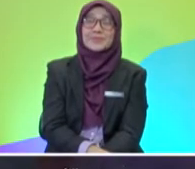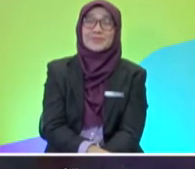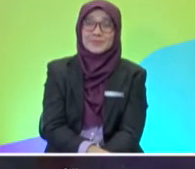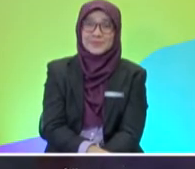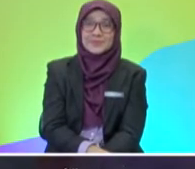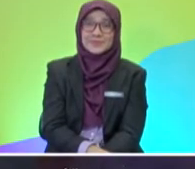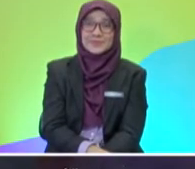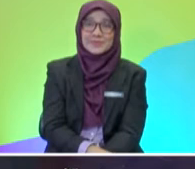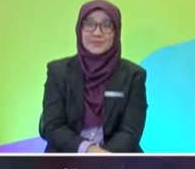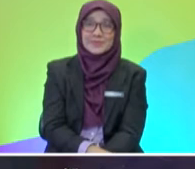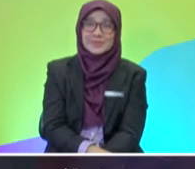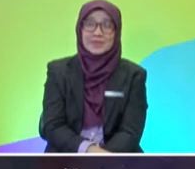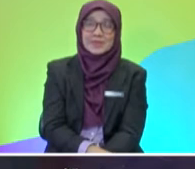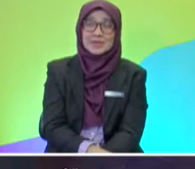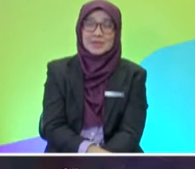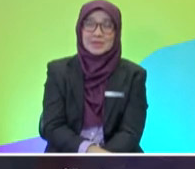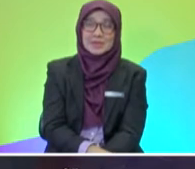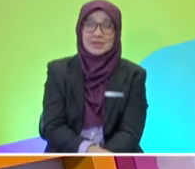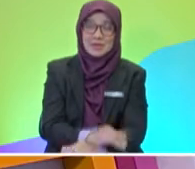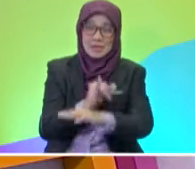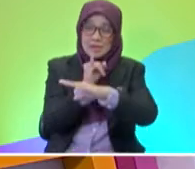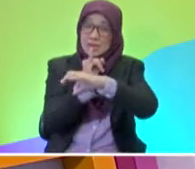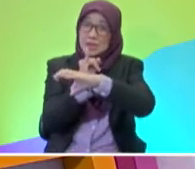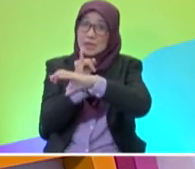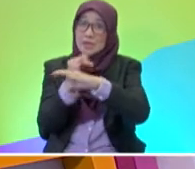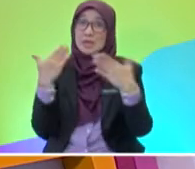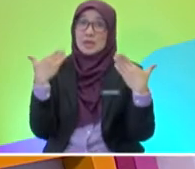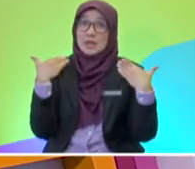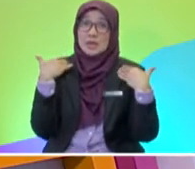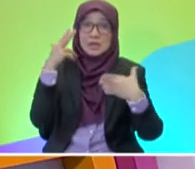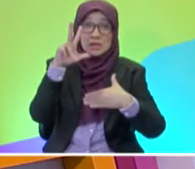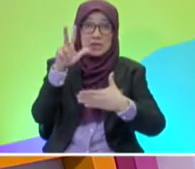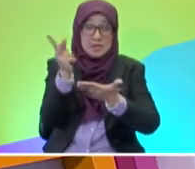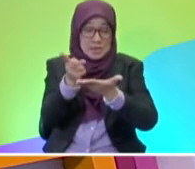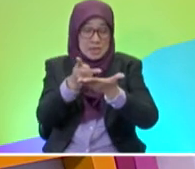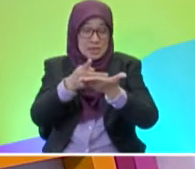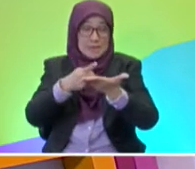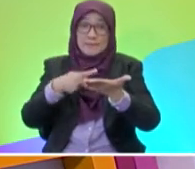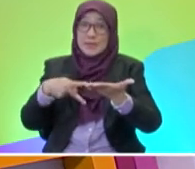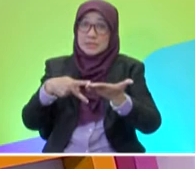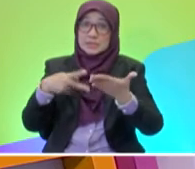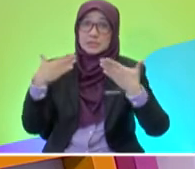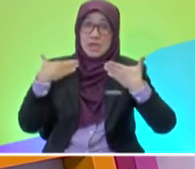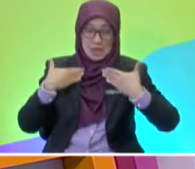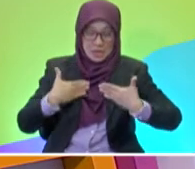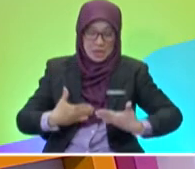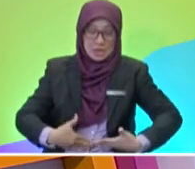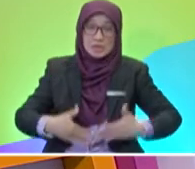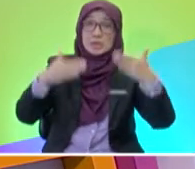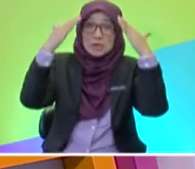dragonfly. I'll show you the dragonfly. Okay. Insects have three parts of the body. Okay, they have the